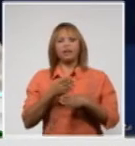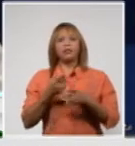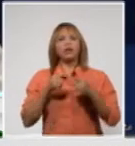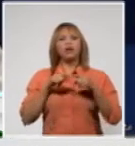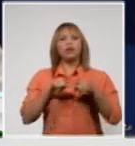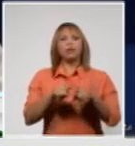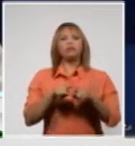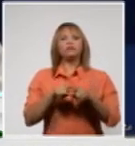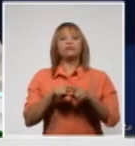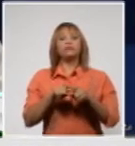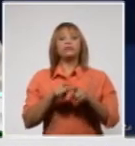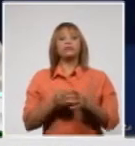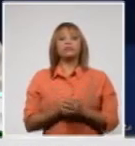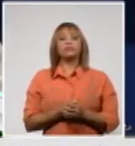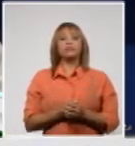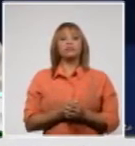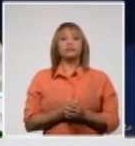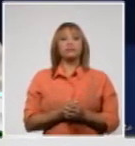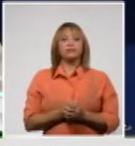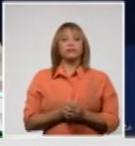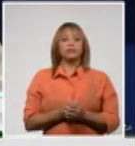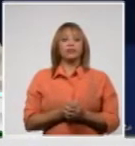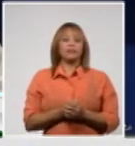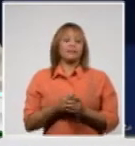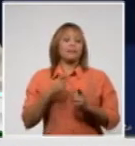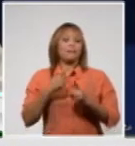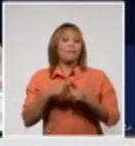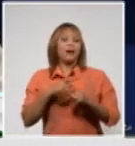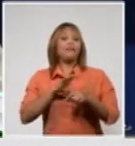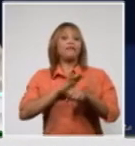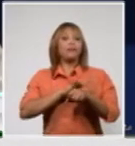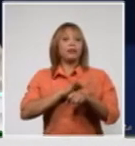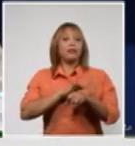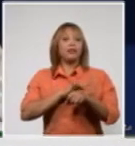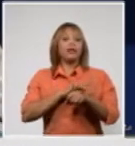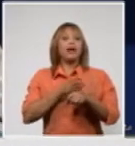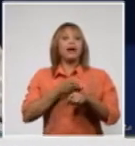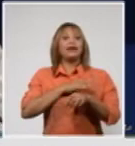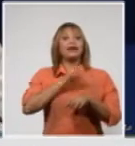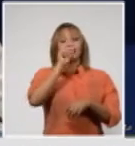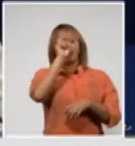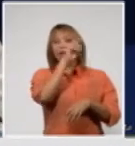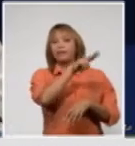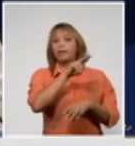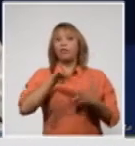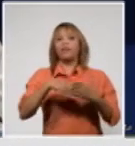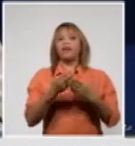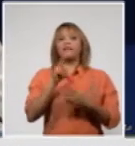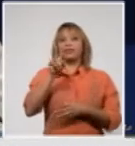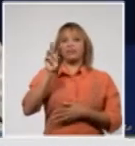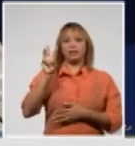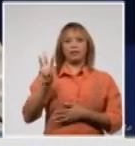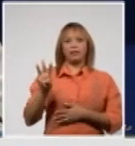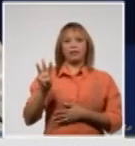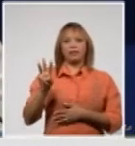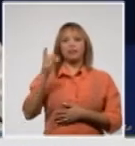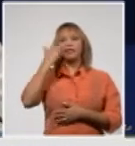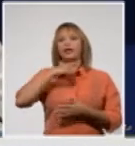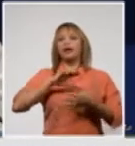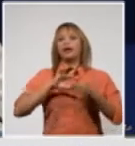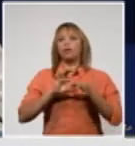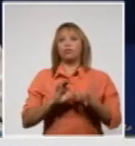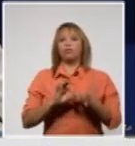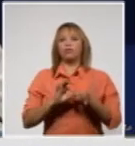was admitted to hospital on August 23rd when his symptoms began. He was